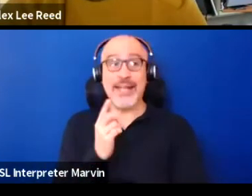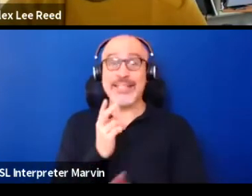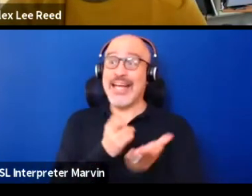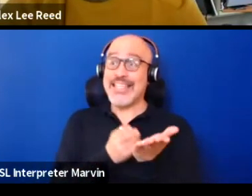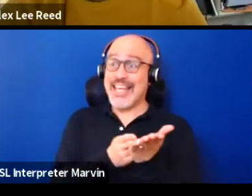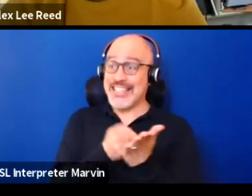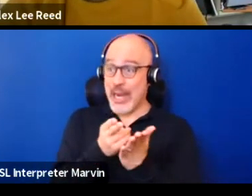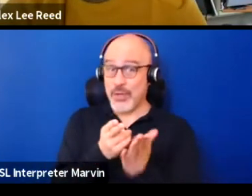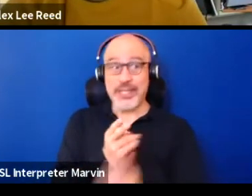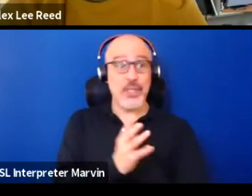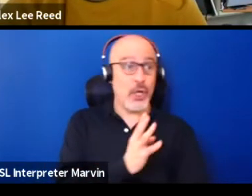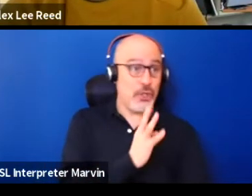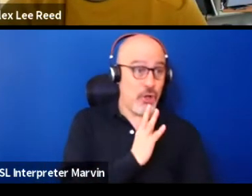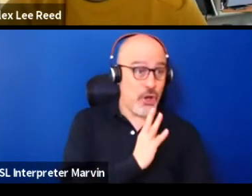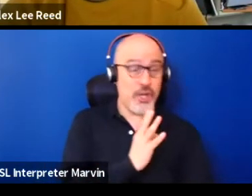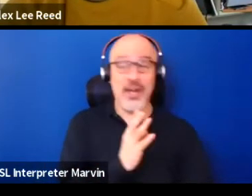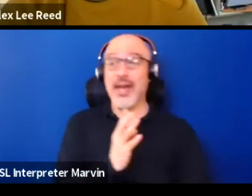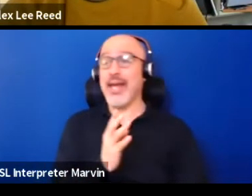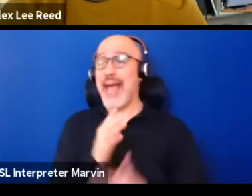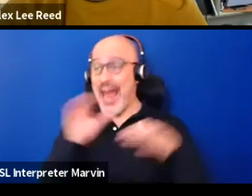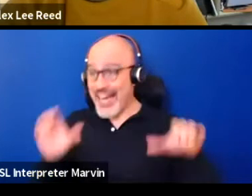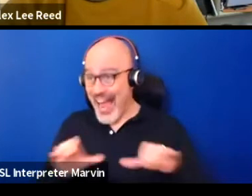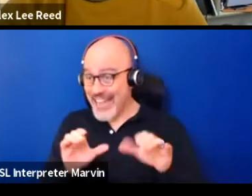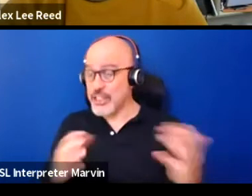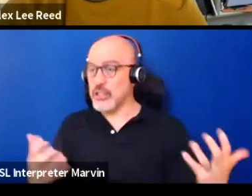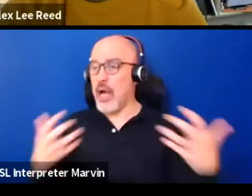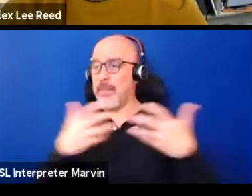deeds match is a place where